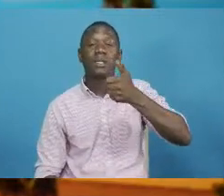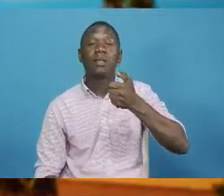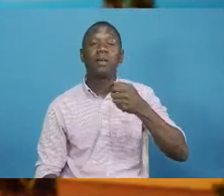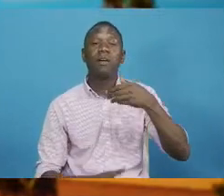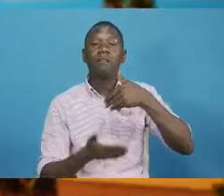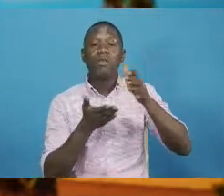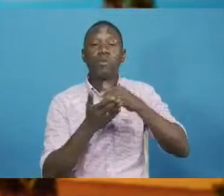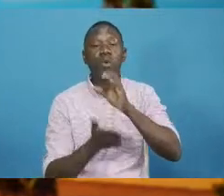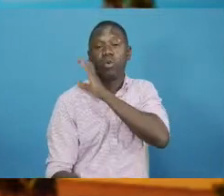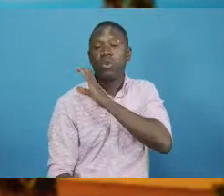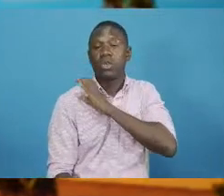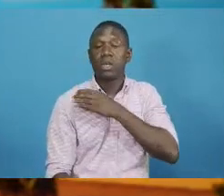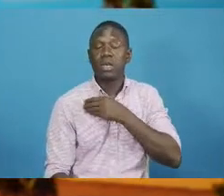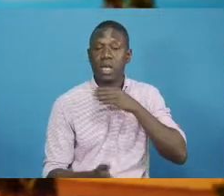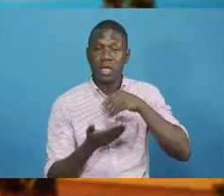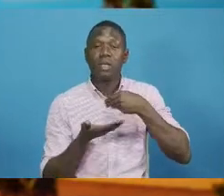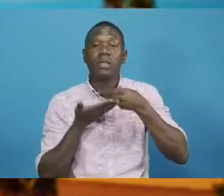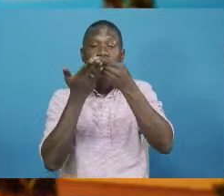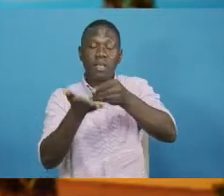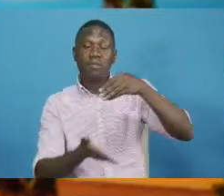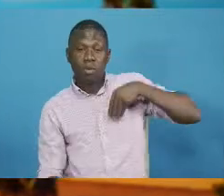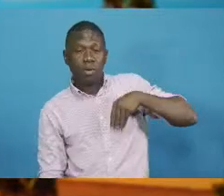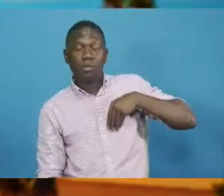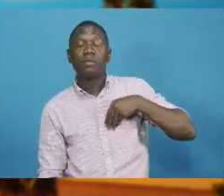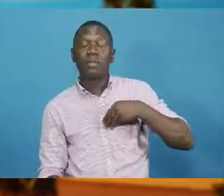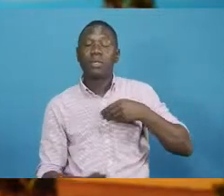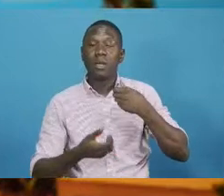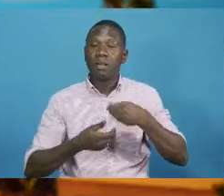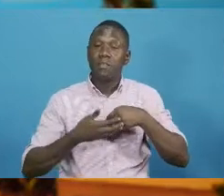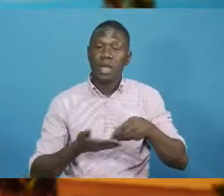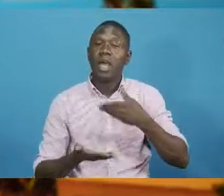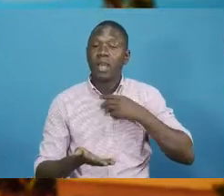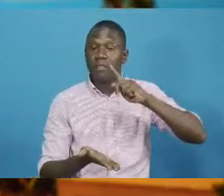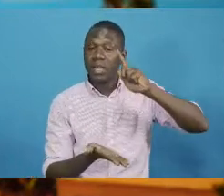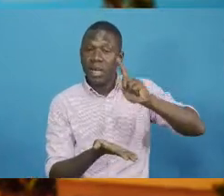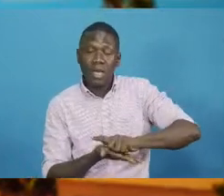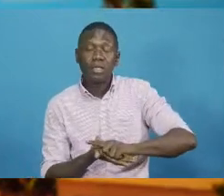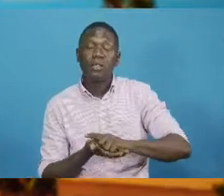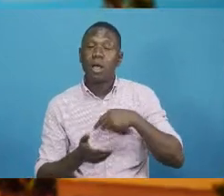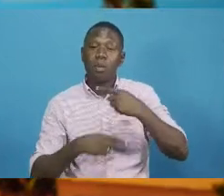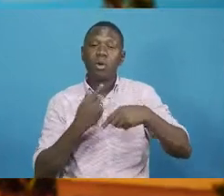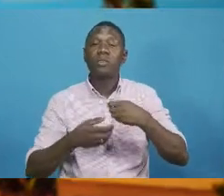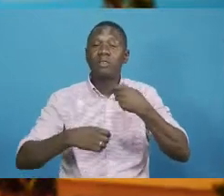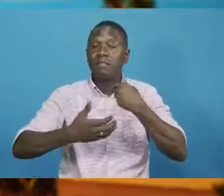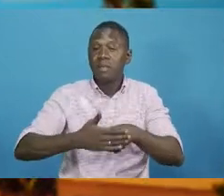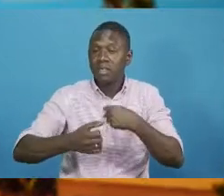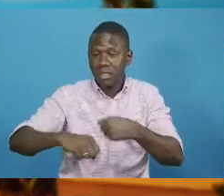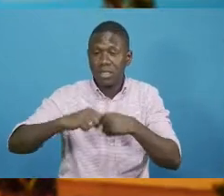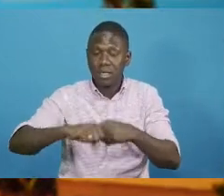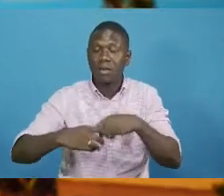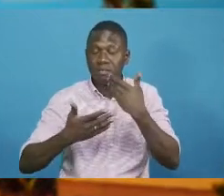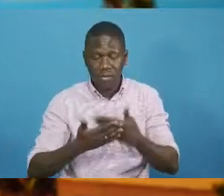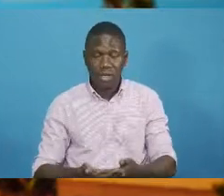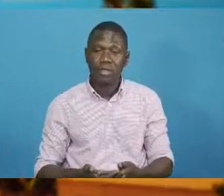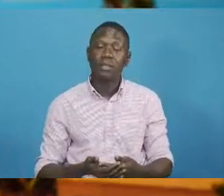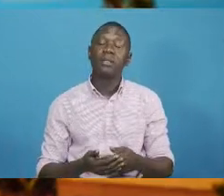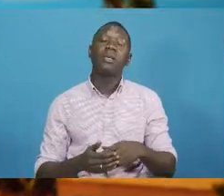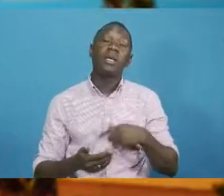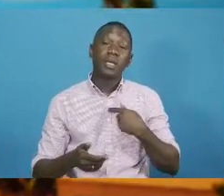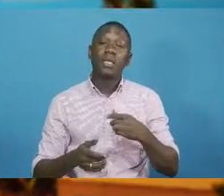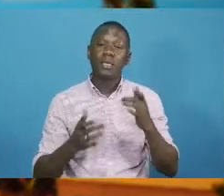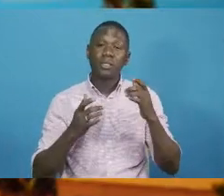CAF license after concluding an intensive coaching course organized by the Gambia Football Federation Technical Department